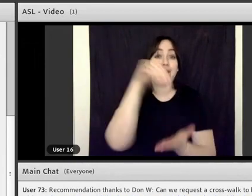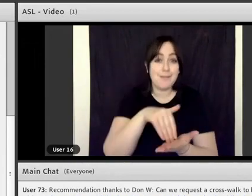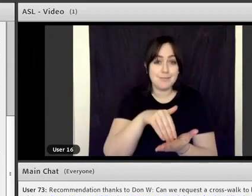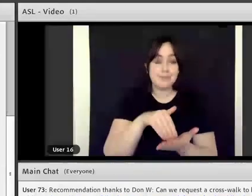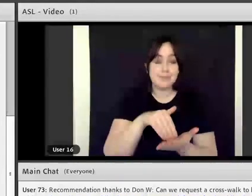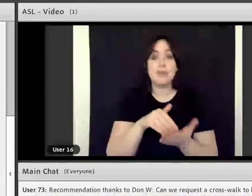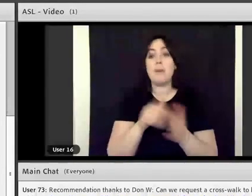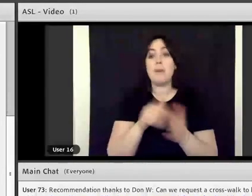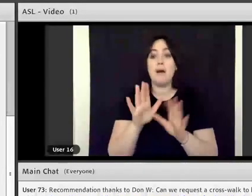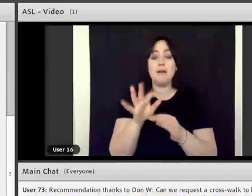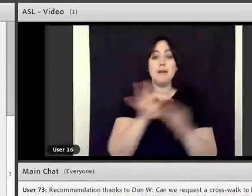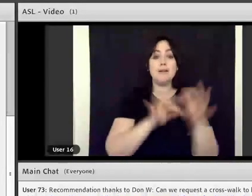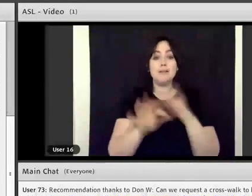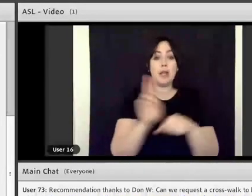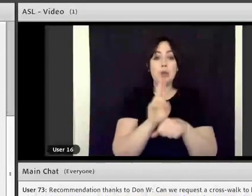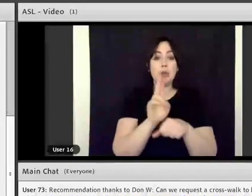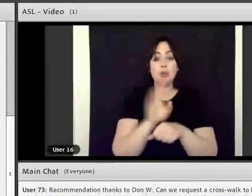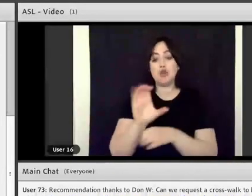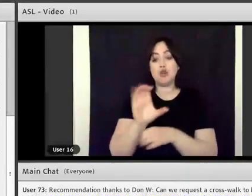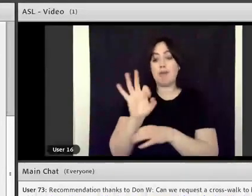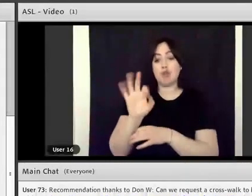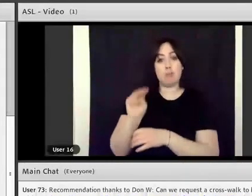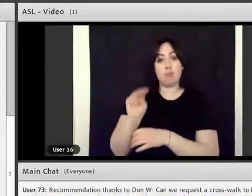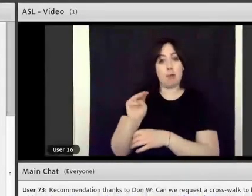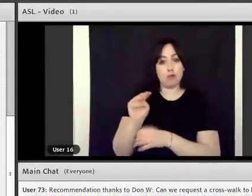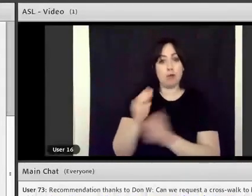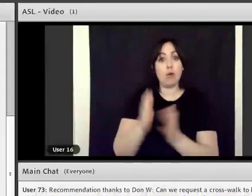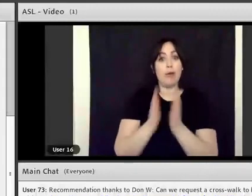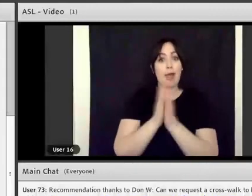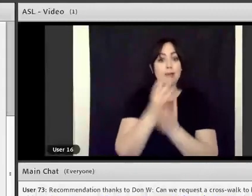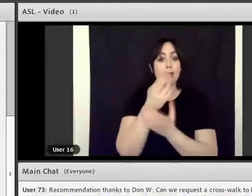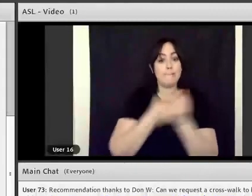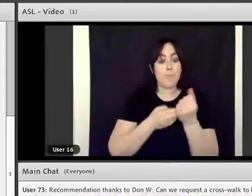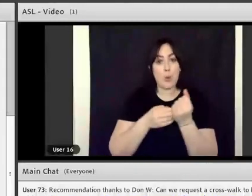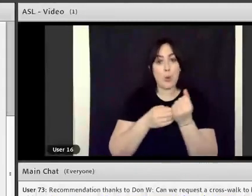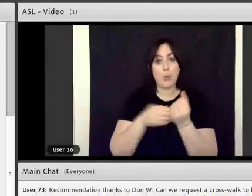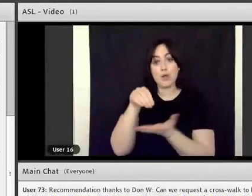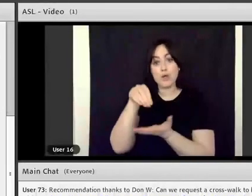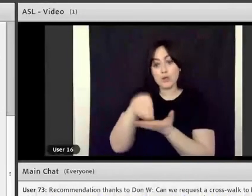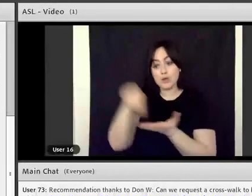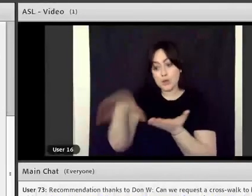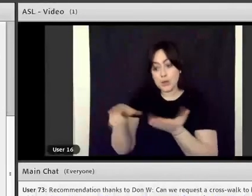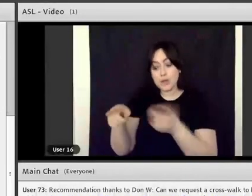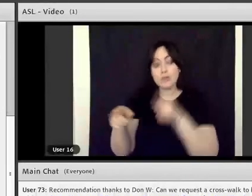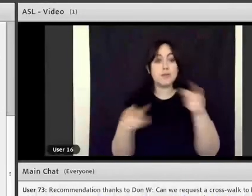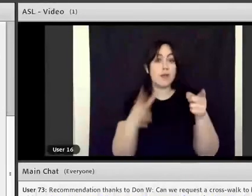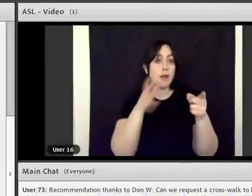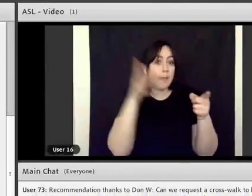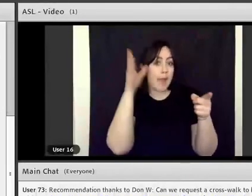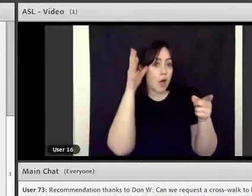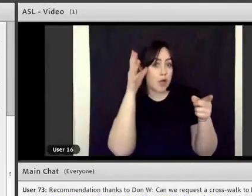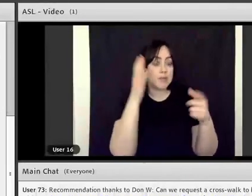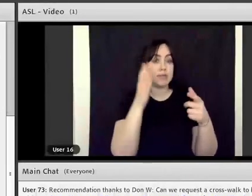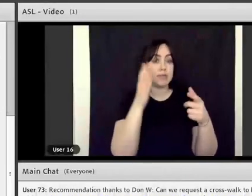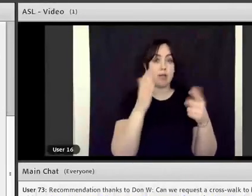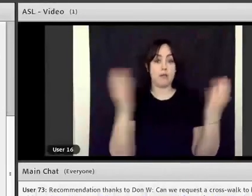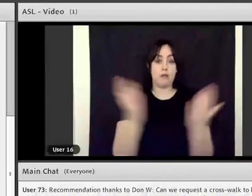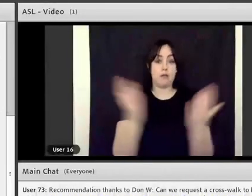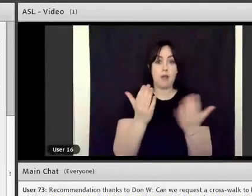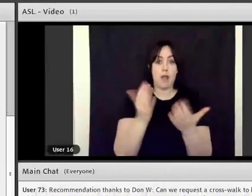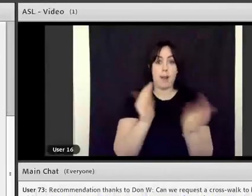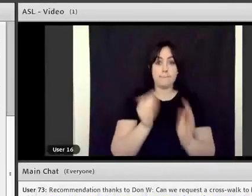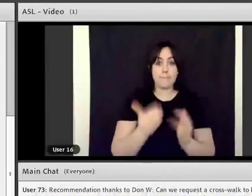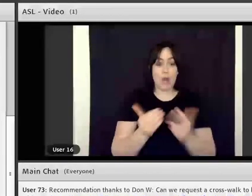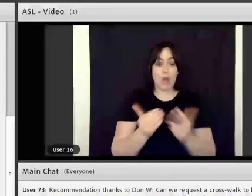and of their parents. And between those three data sets, we had hugely different results, even at the individual level. So these were the